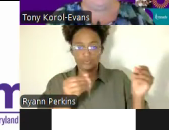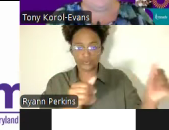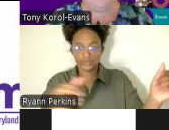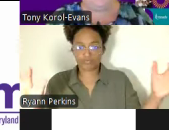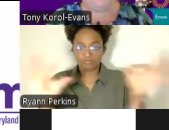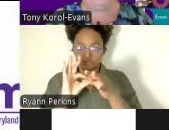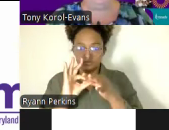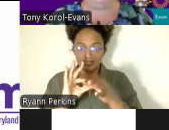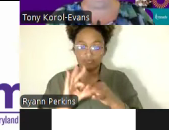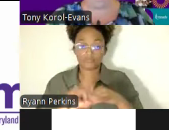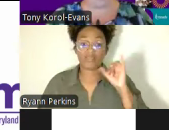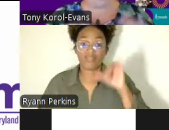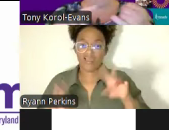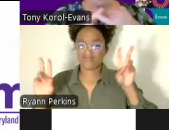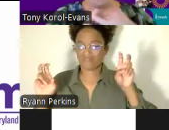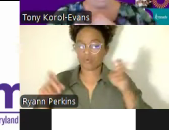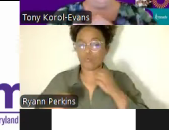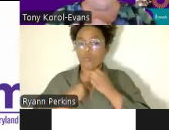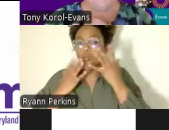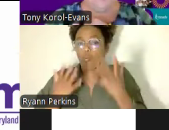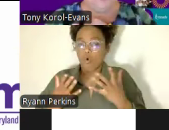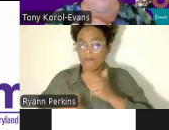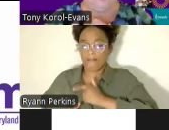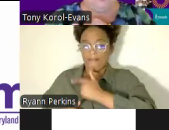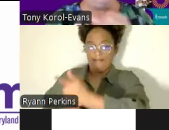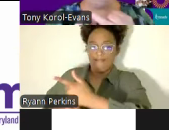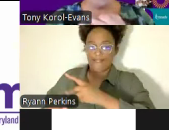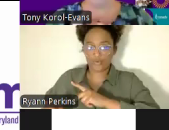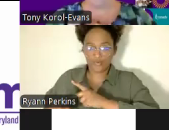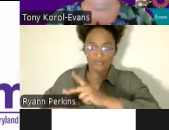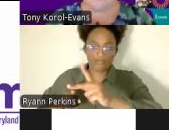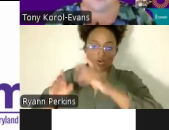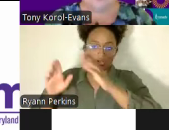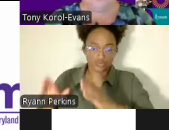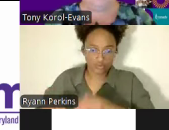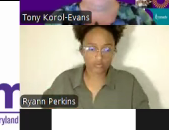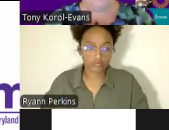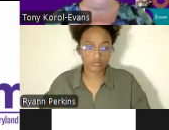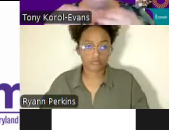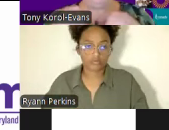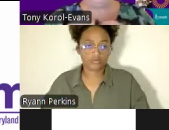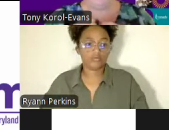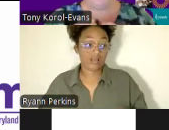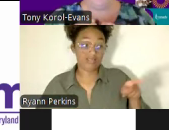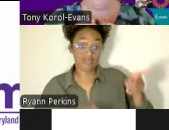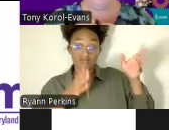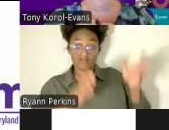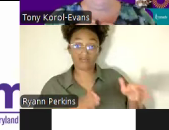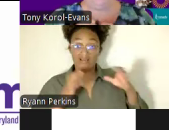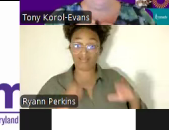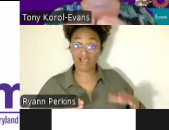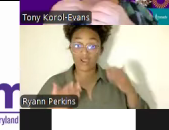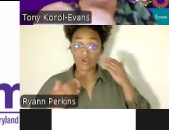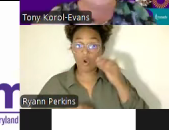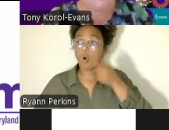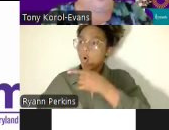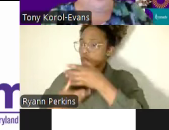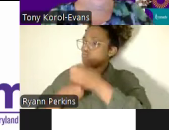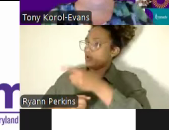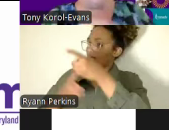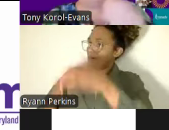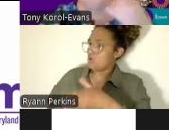that warm handoff, they know that it's somebody you know. They know it's somebody you trust. And if they trusted you enough to